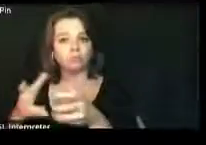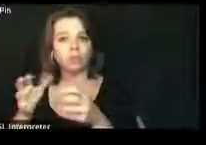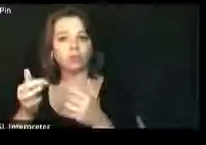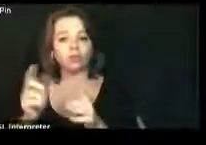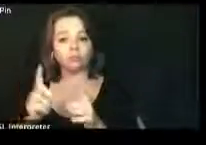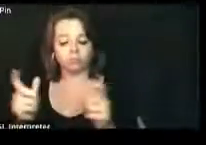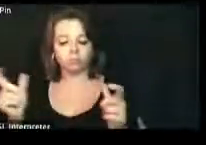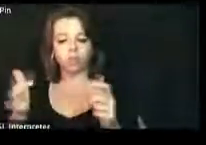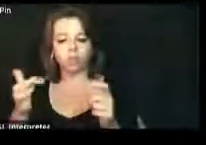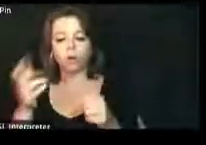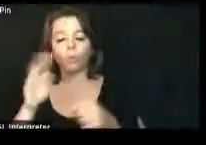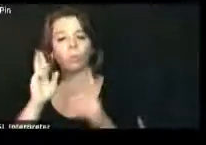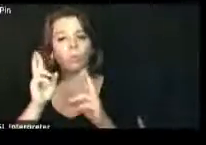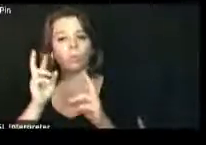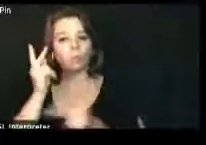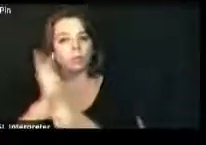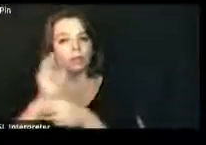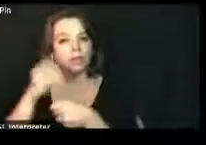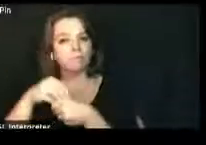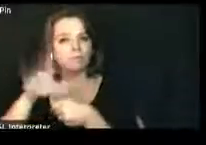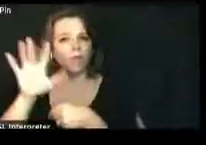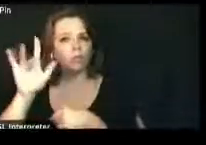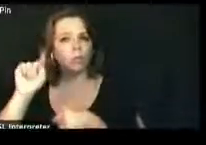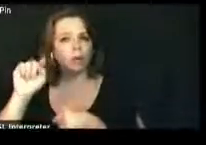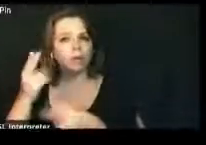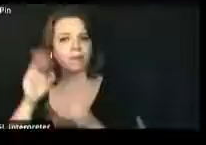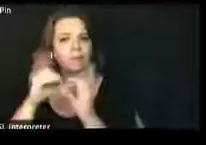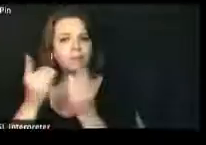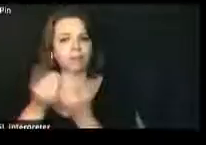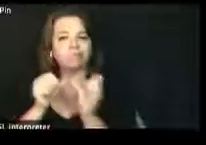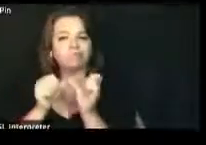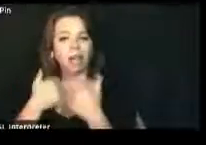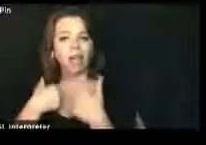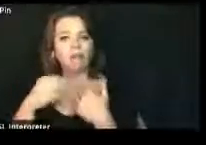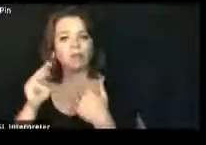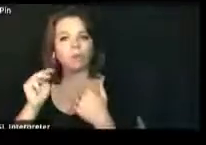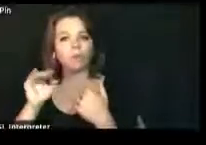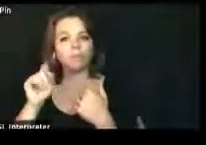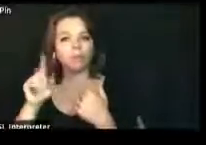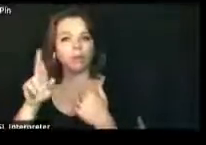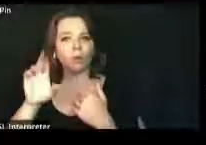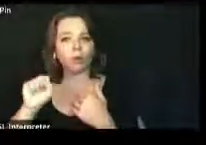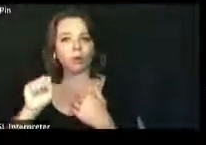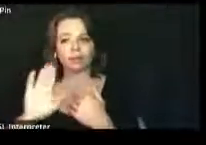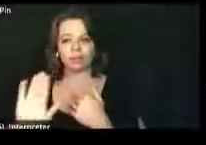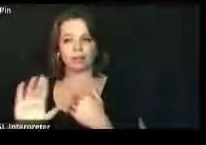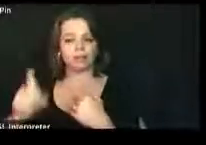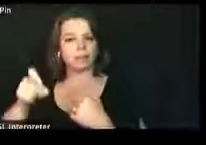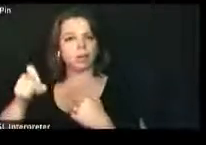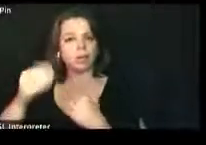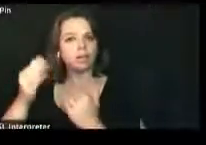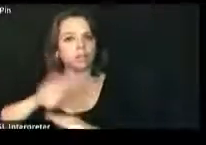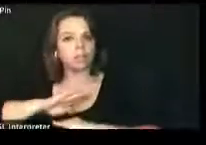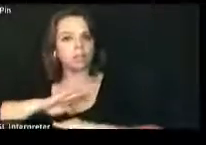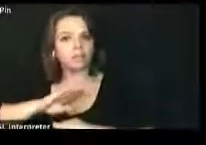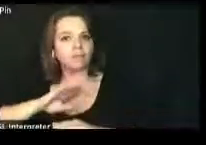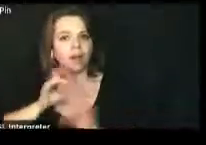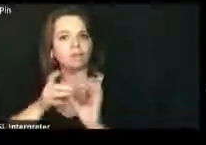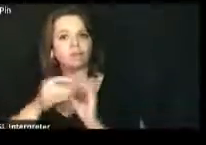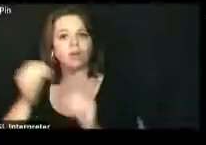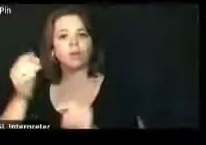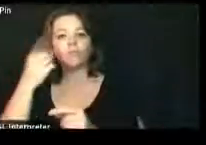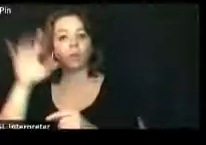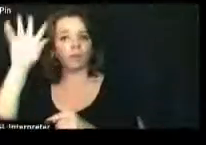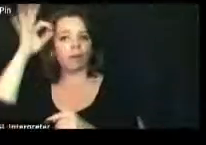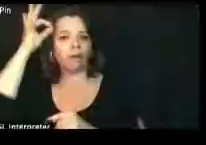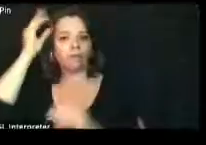in the 25th in order to continue to have those minorities served on the federal level in their best interest.